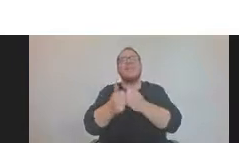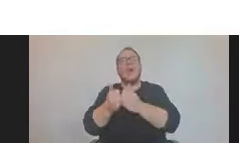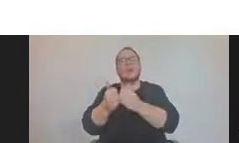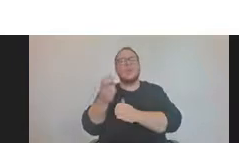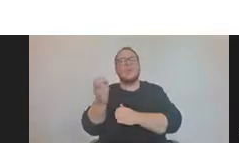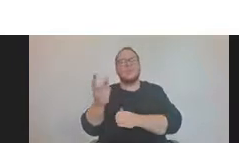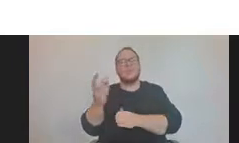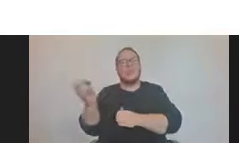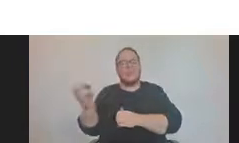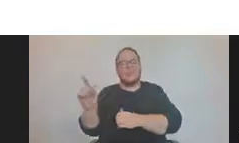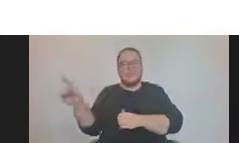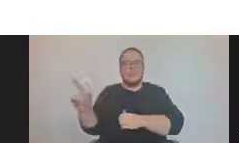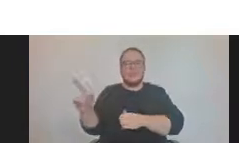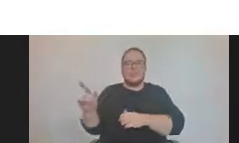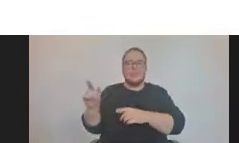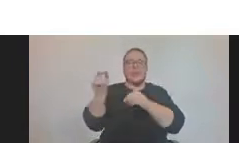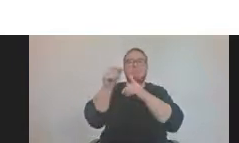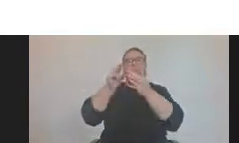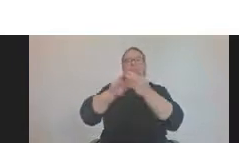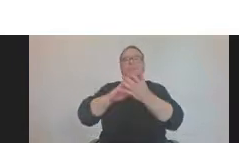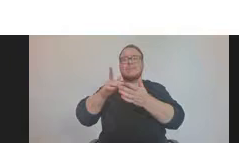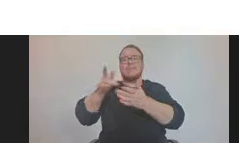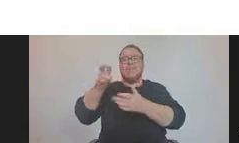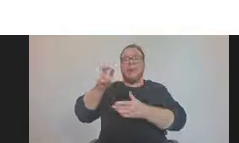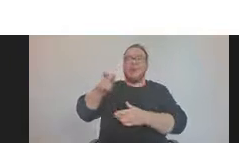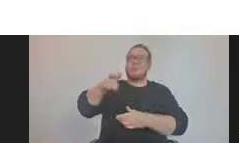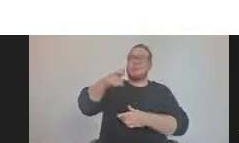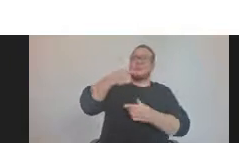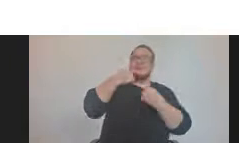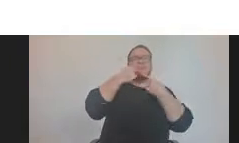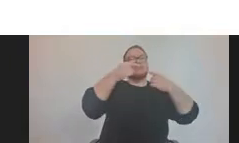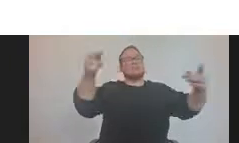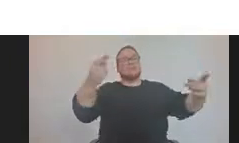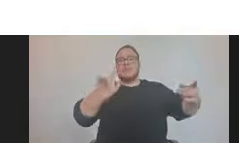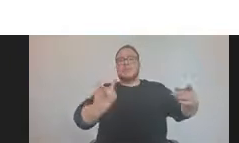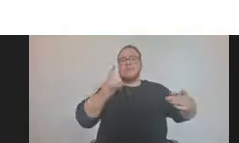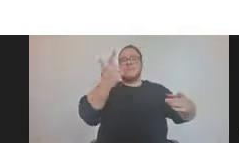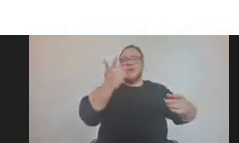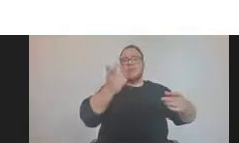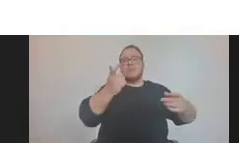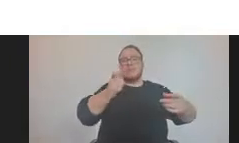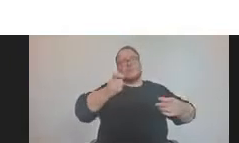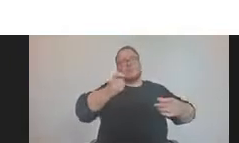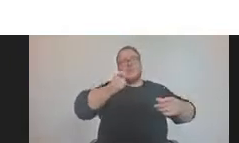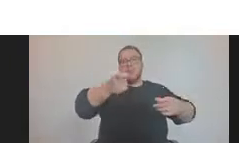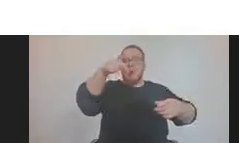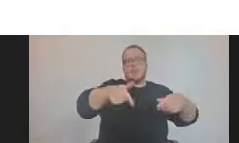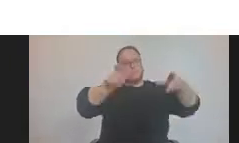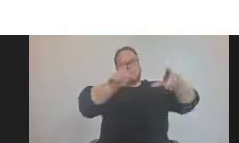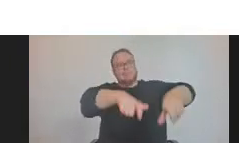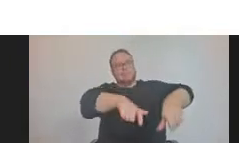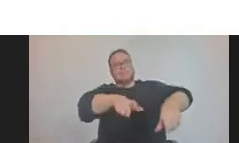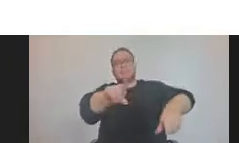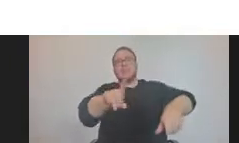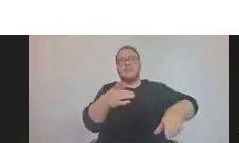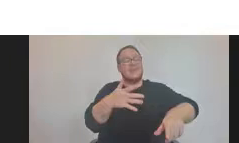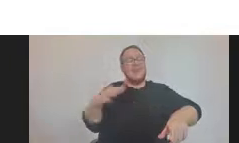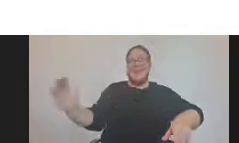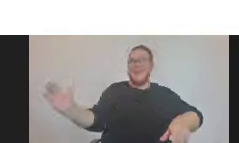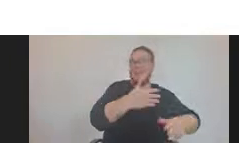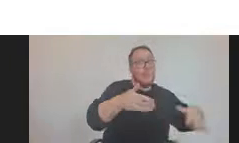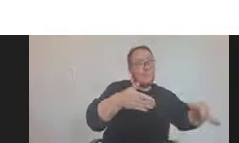Prime Minister made the announcement around our first lockdown, we sent everyone home literally overnight. They had a laptop,